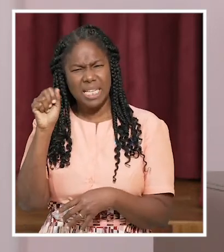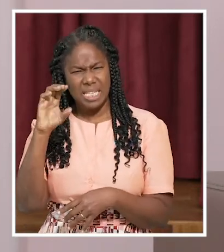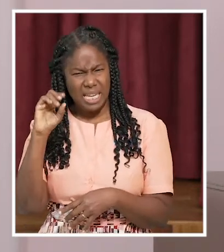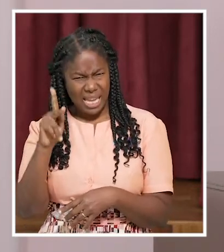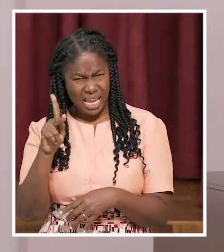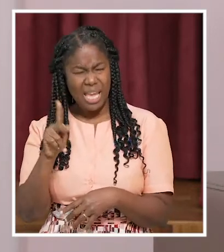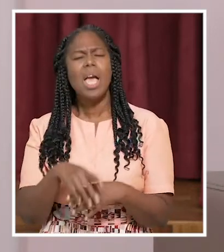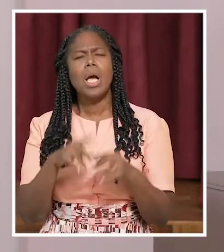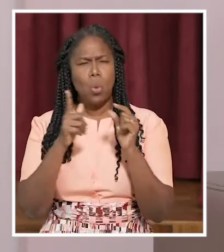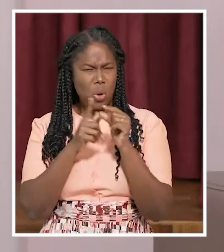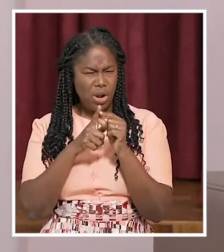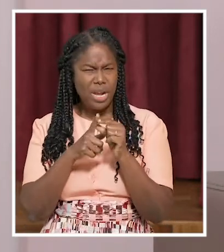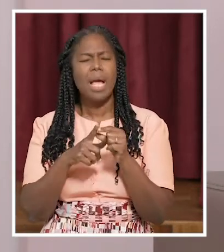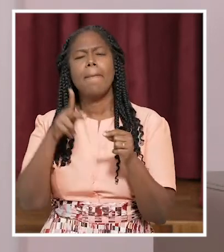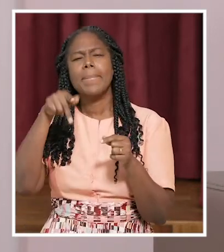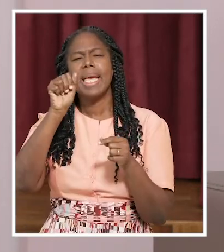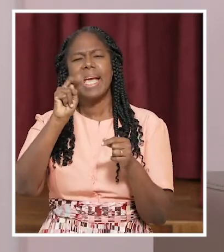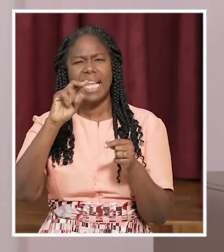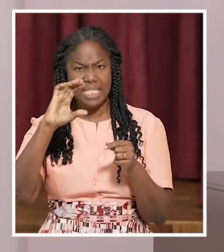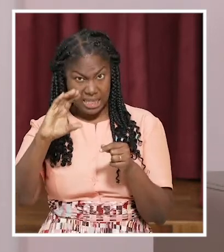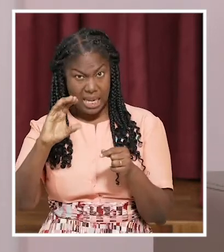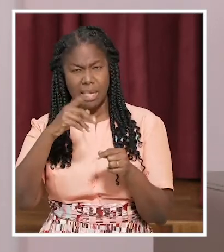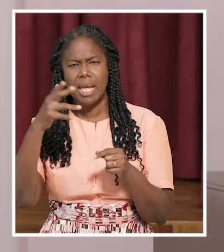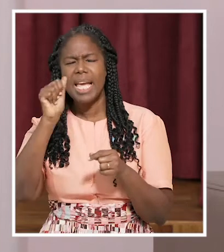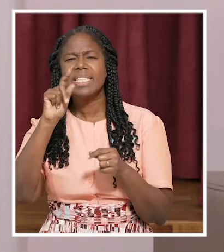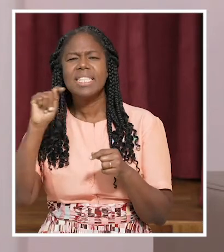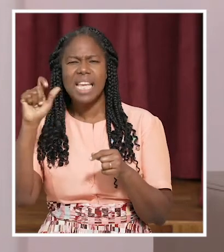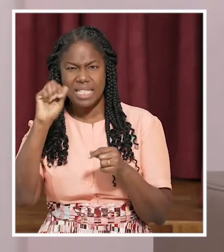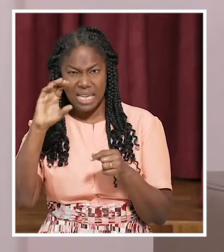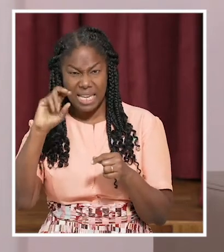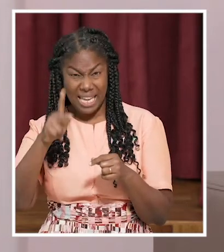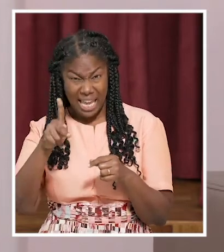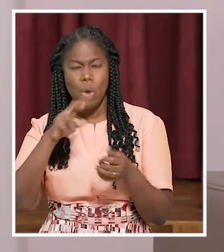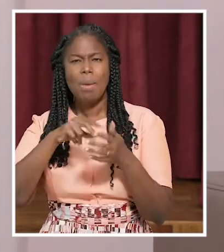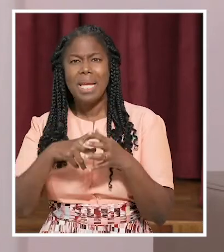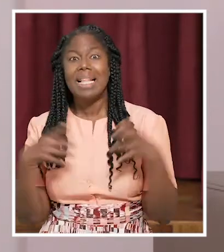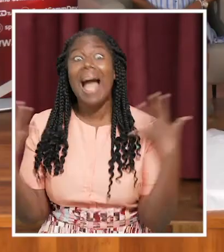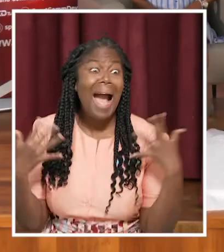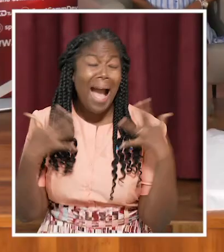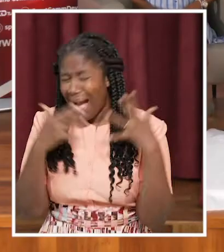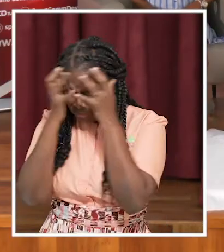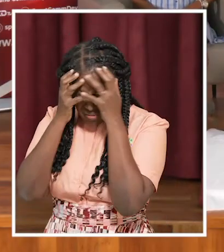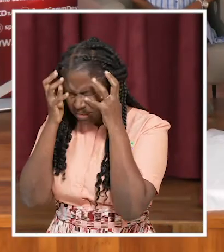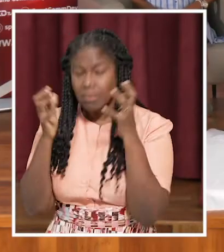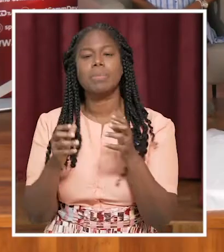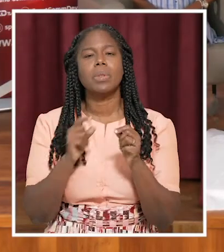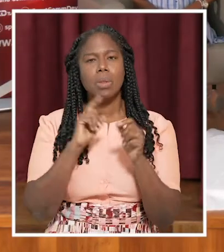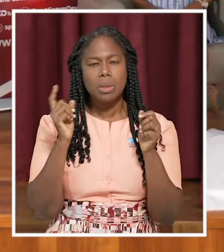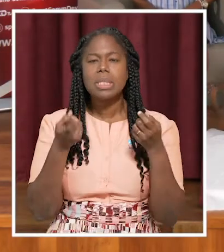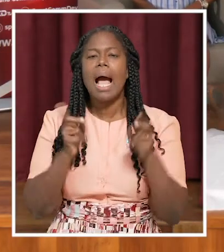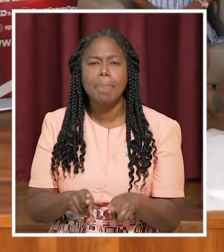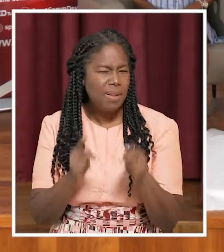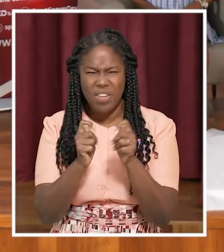It's a severe, sudden, intense bout of anxiety. So if someone is going through a severe bout of anxiety or